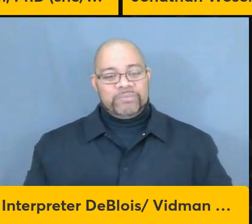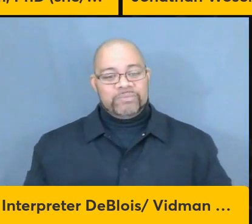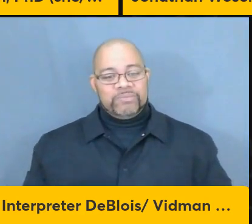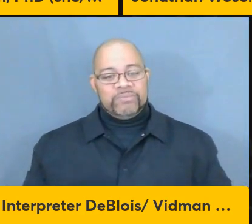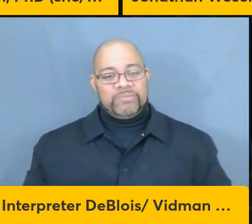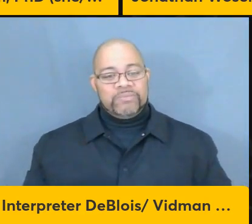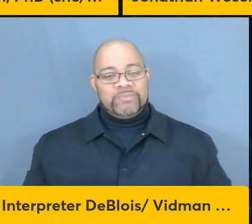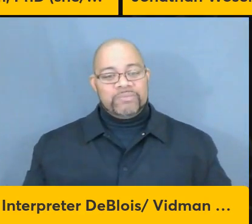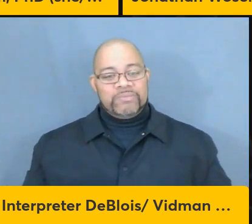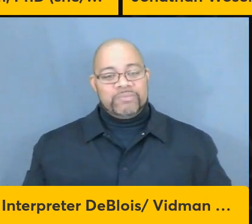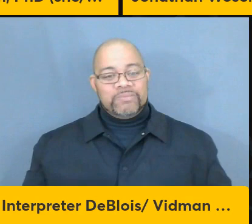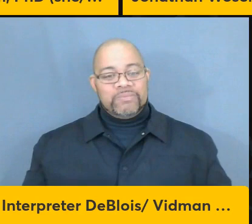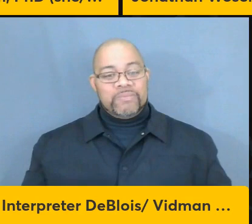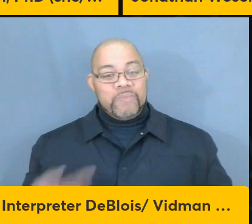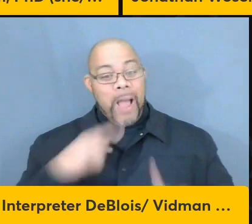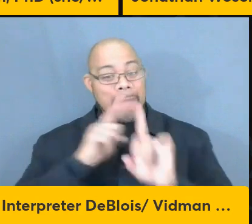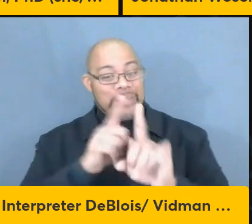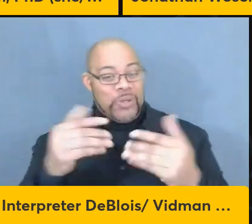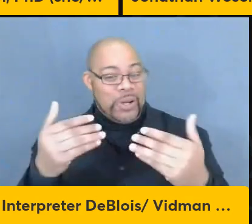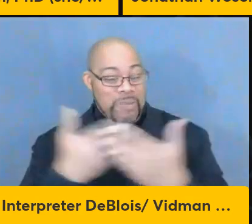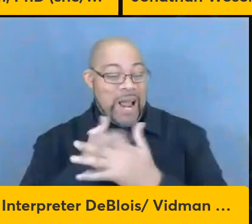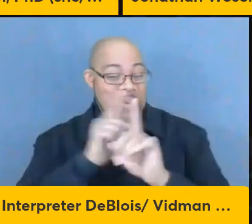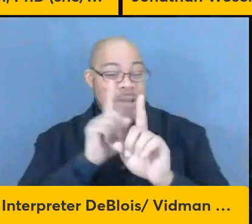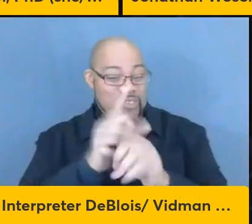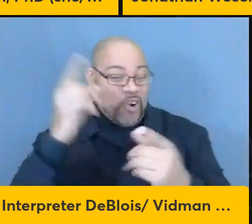look, my new mentor agrees with me. It's great.